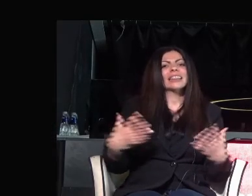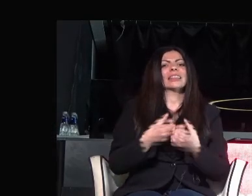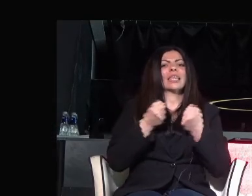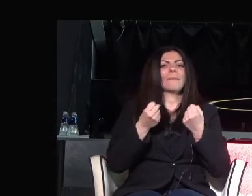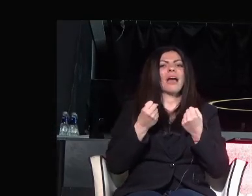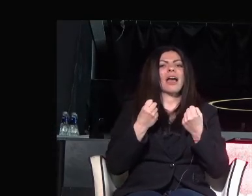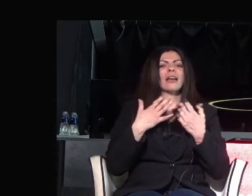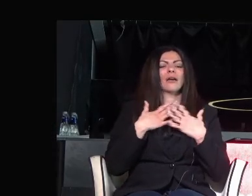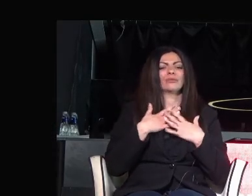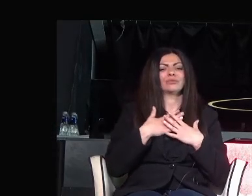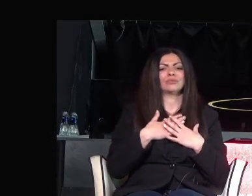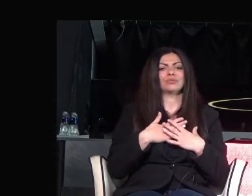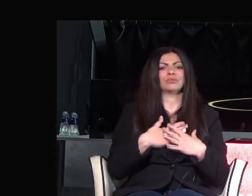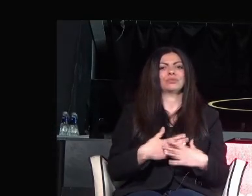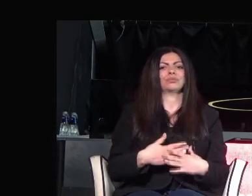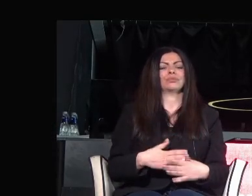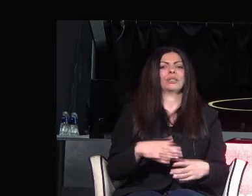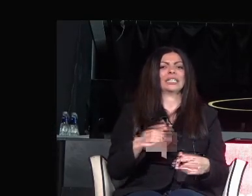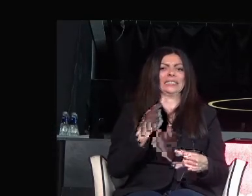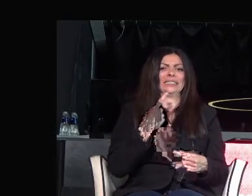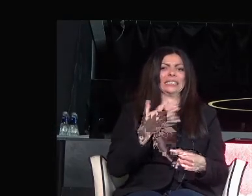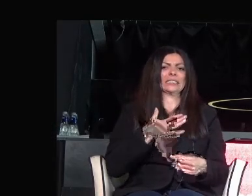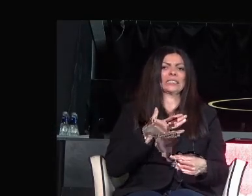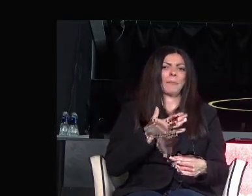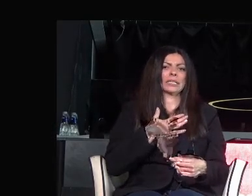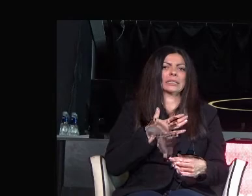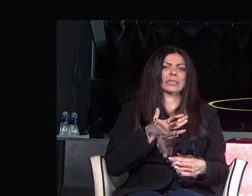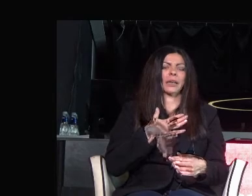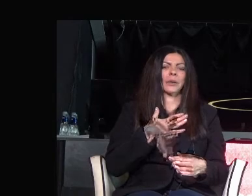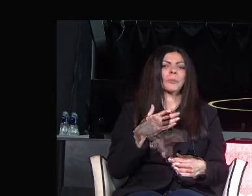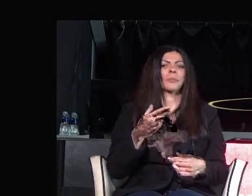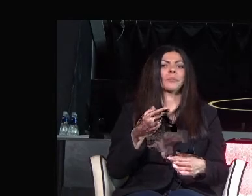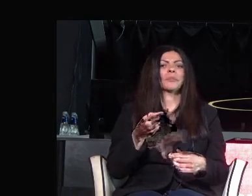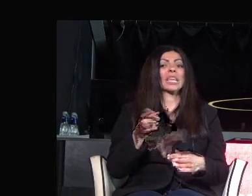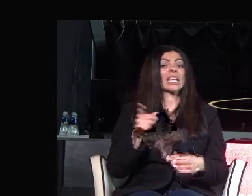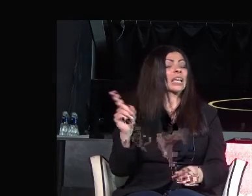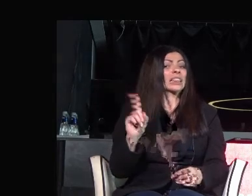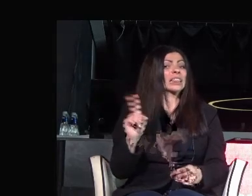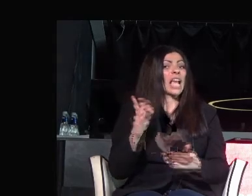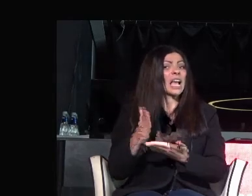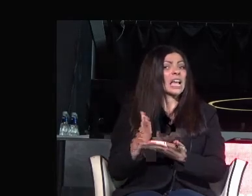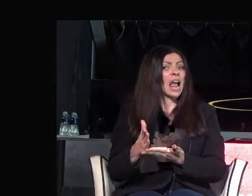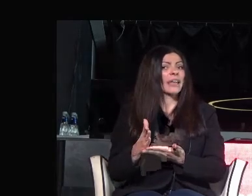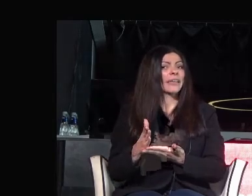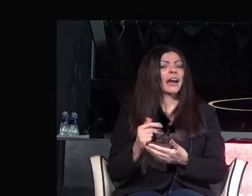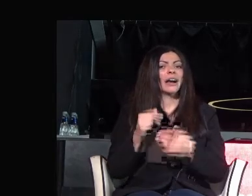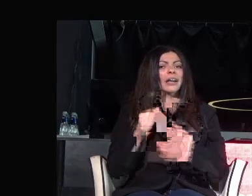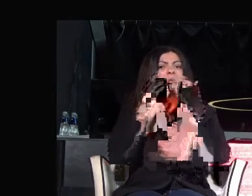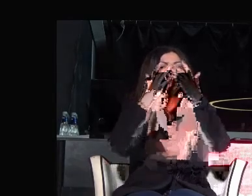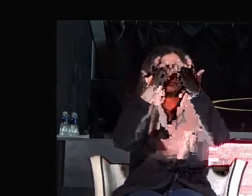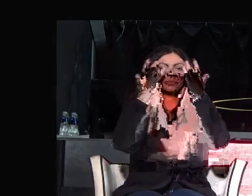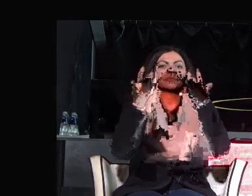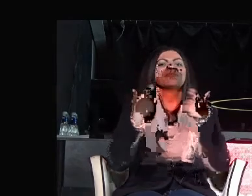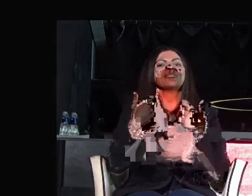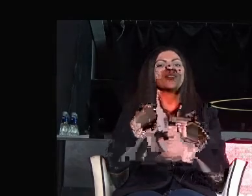And I will just leave you with this quote from Ariela's life, and that's it. Thank you so much.